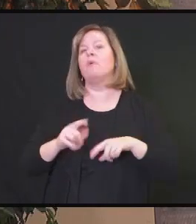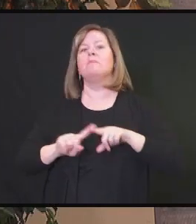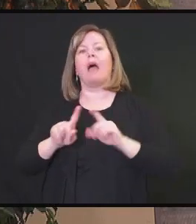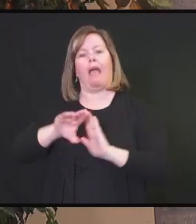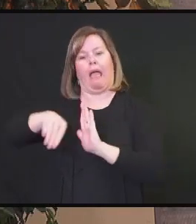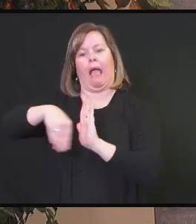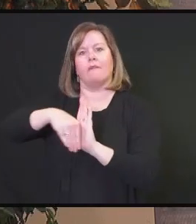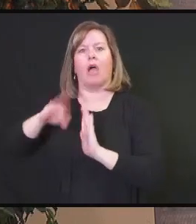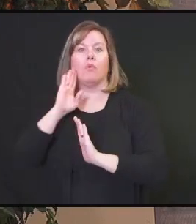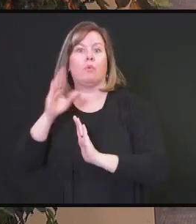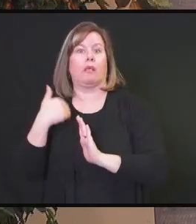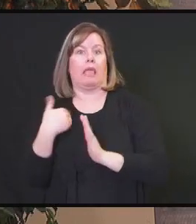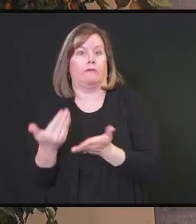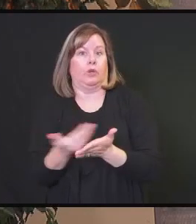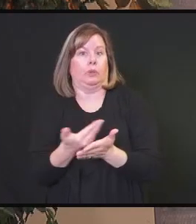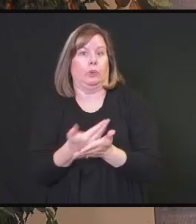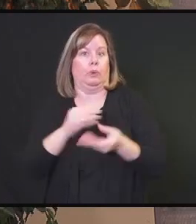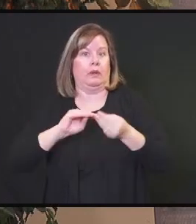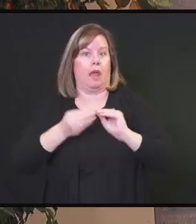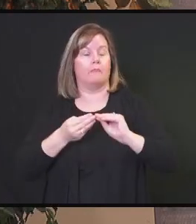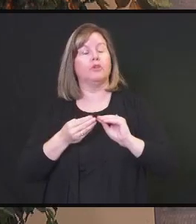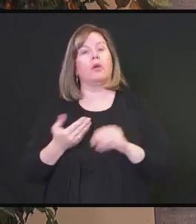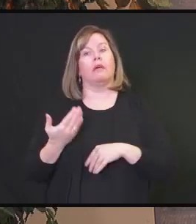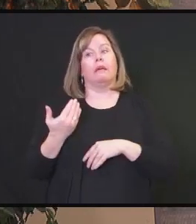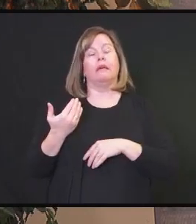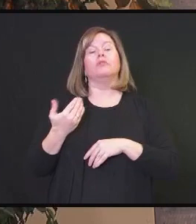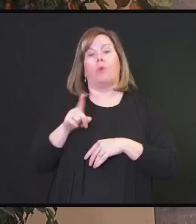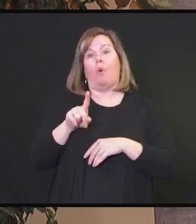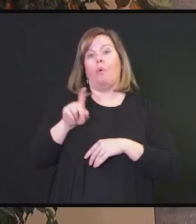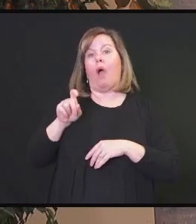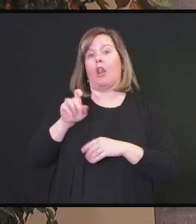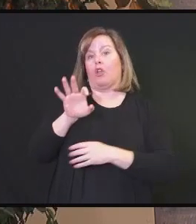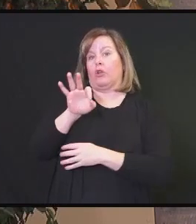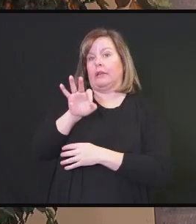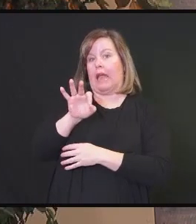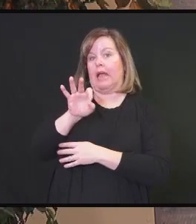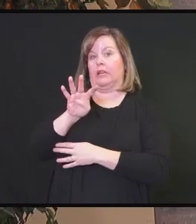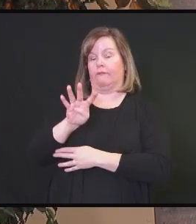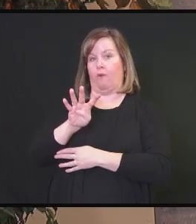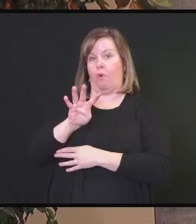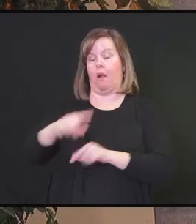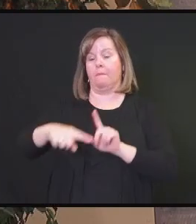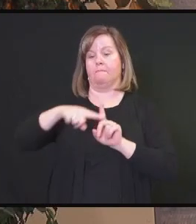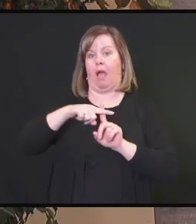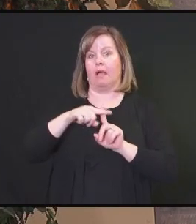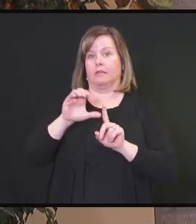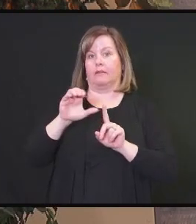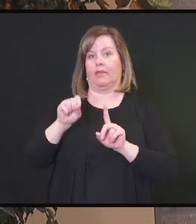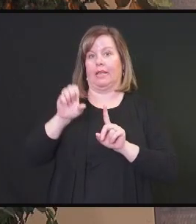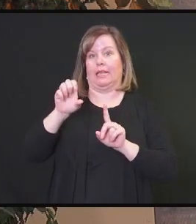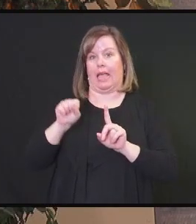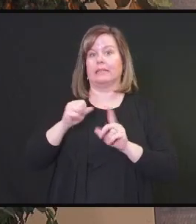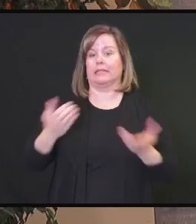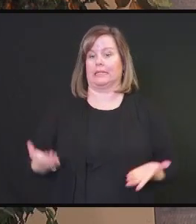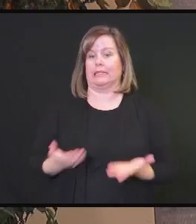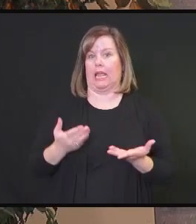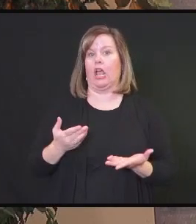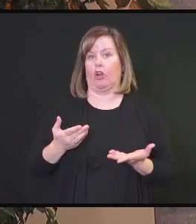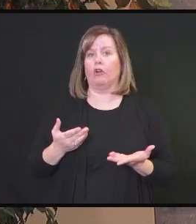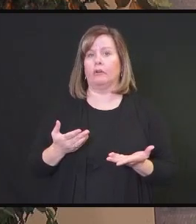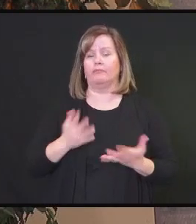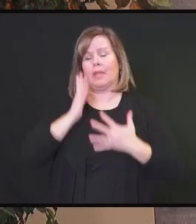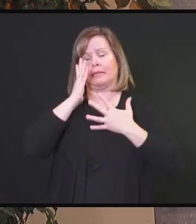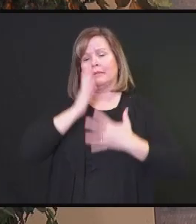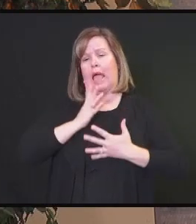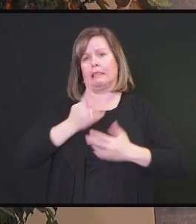with today's count. At last check, we were at 194 positive cases here in Kent County, and sadly, we're now up to